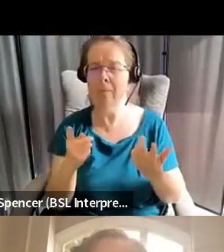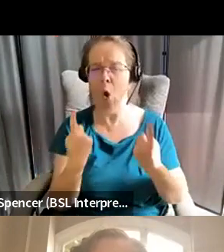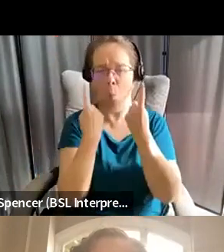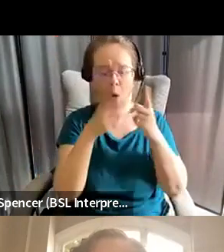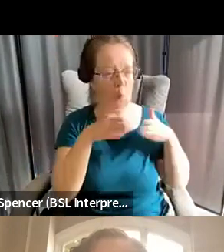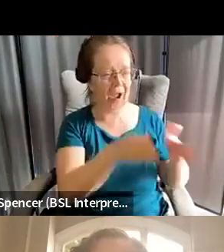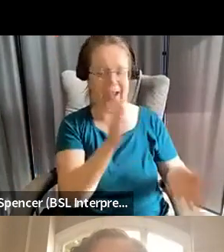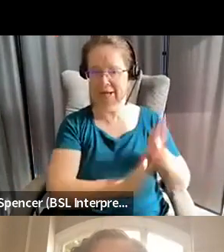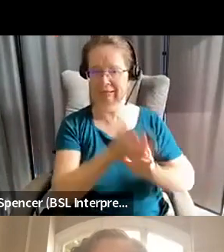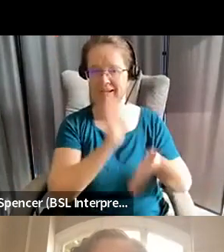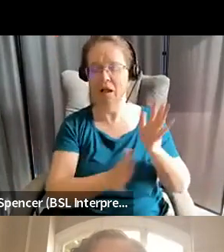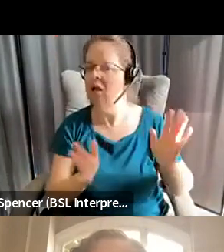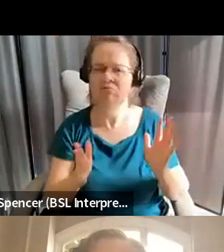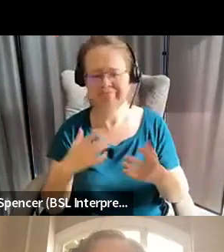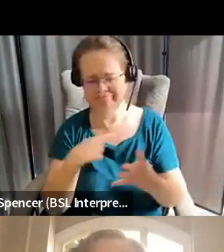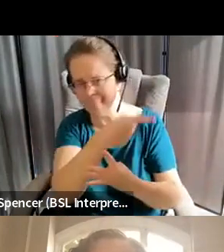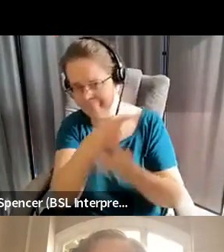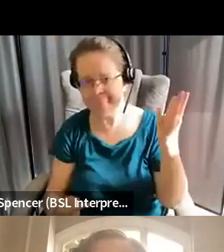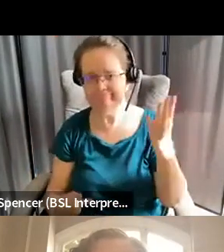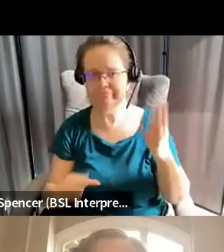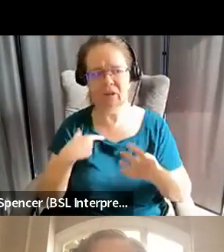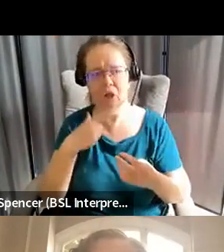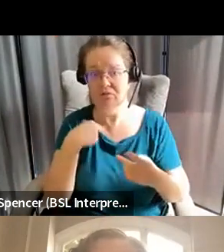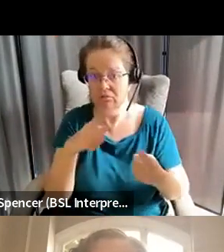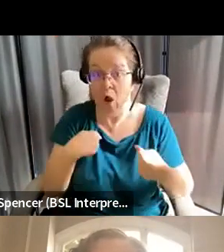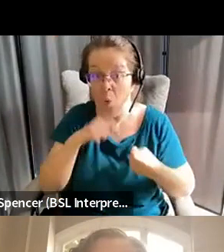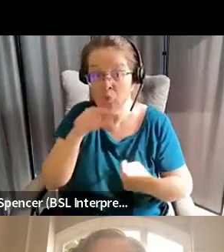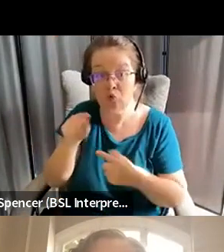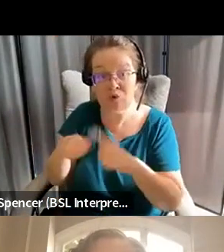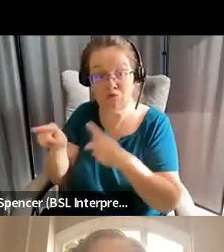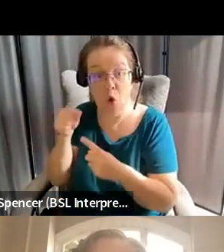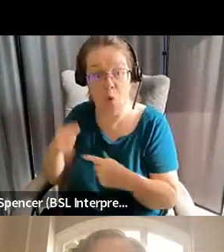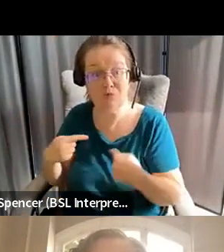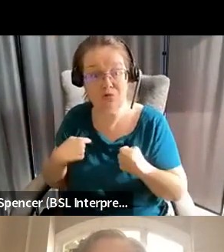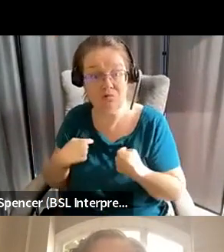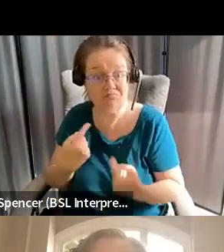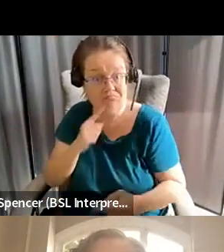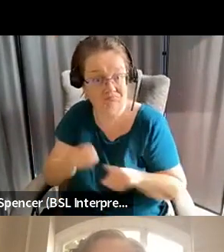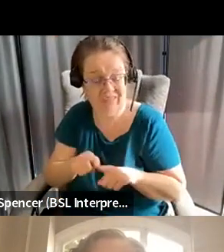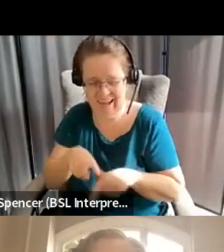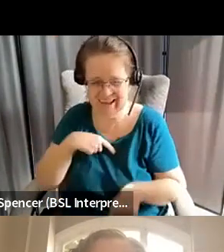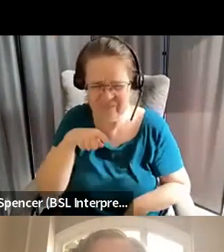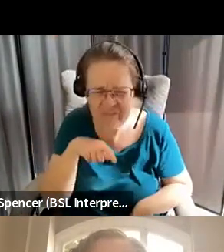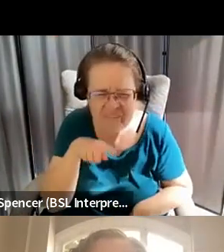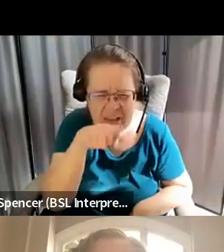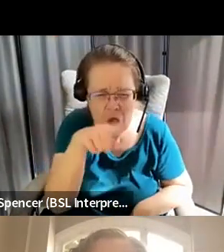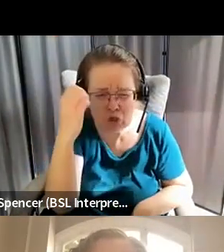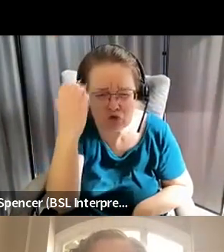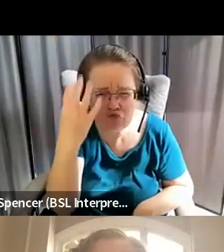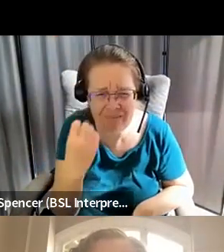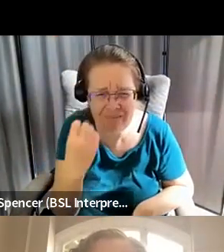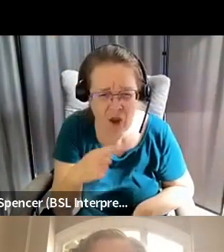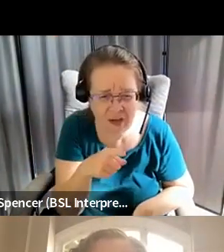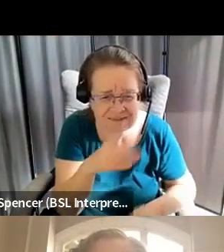than, and you know, I'd probably choose one of those other options as well. You know, it's sometimes very hard to figure out, you know, what's the traffic light in those